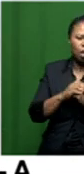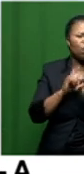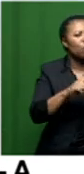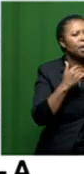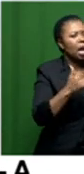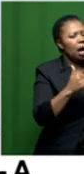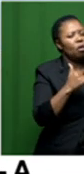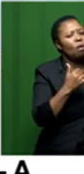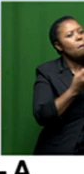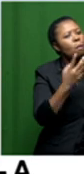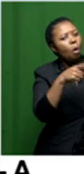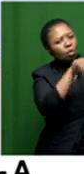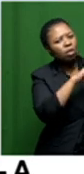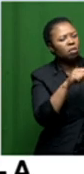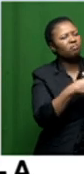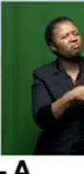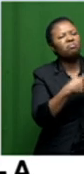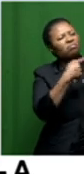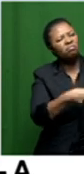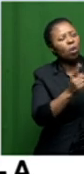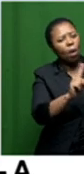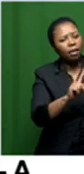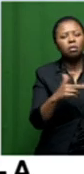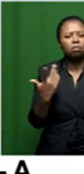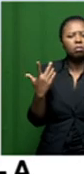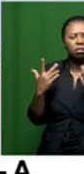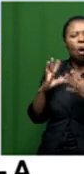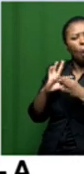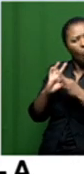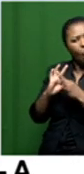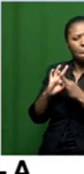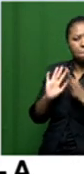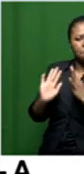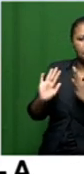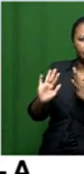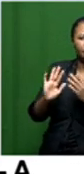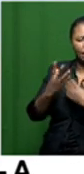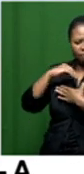artists? Home. For me, it's home. Finding themselves, finding their